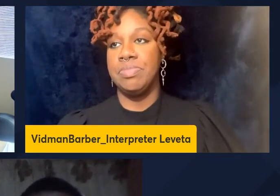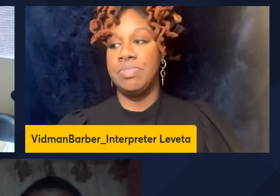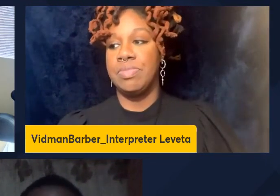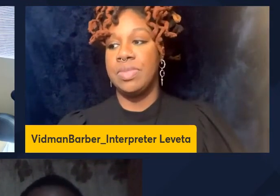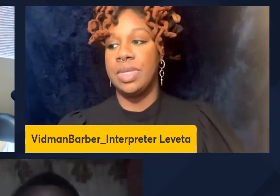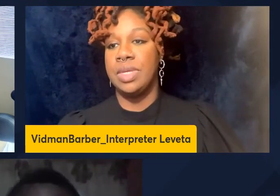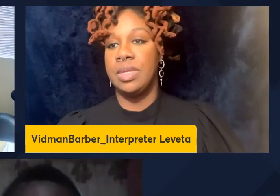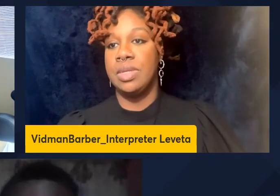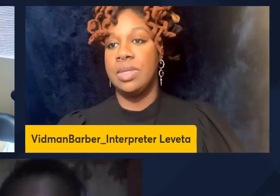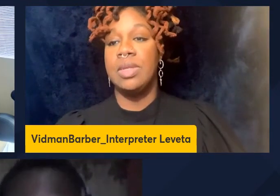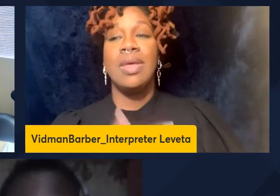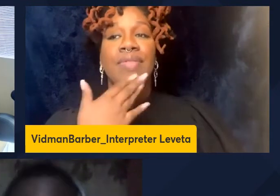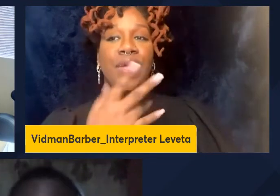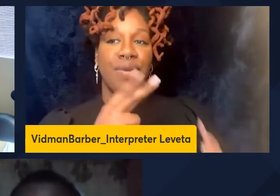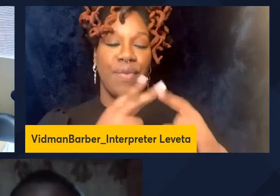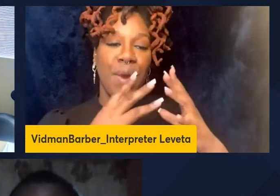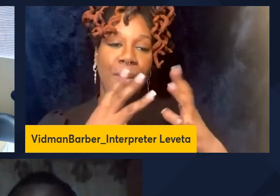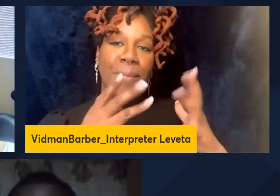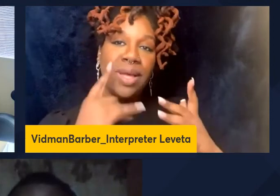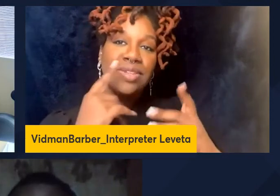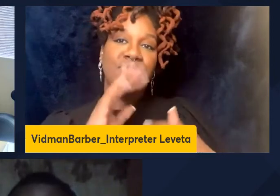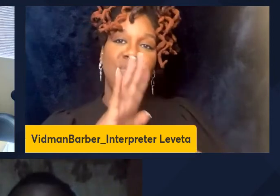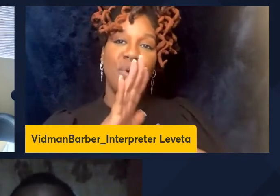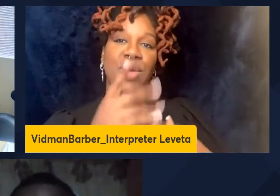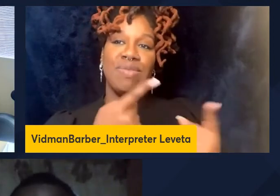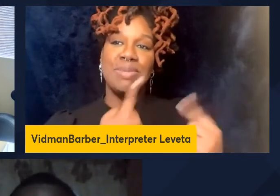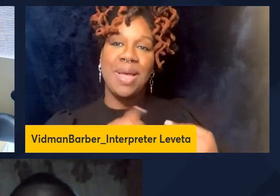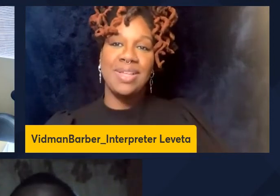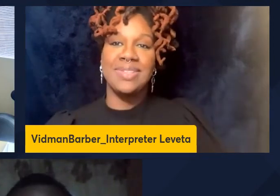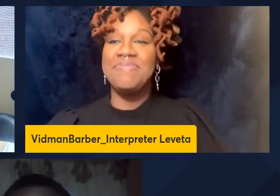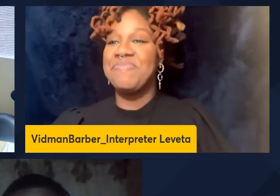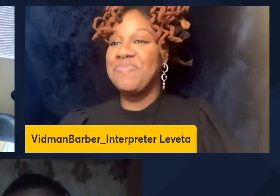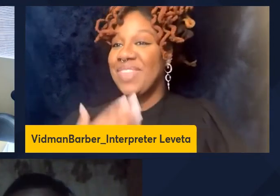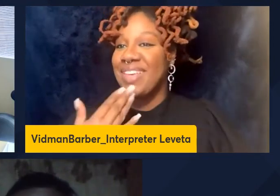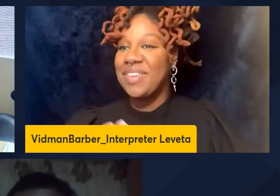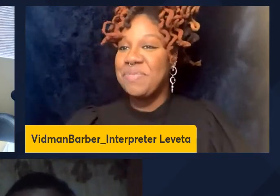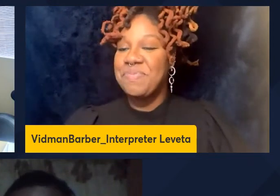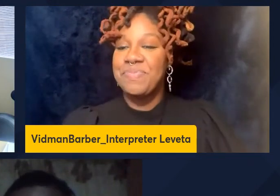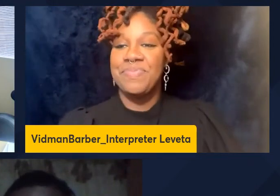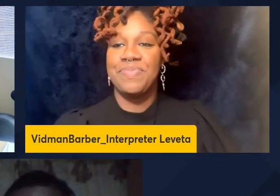Very much. Thank you very much for your response. Mhm. Thank you.